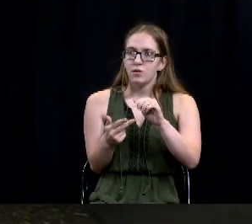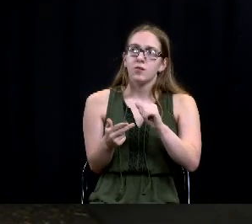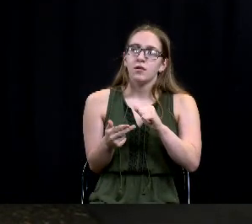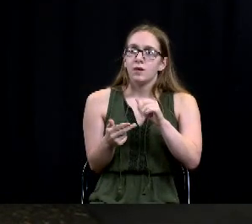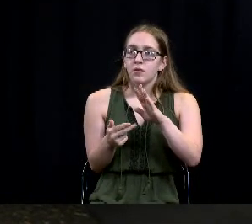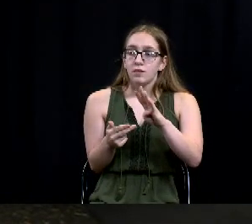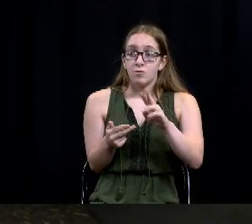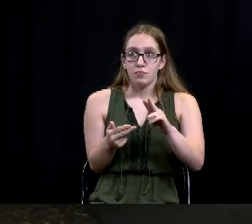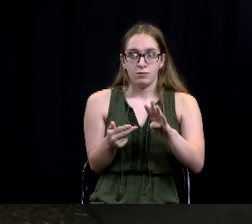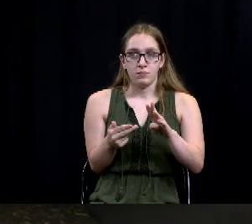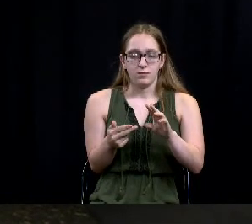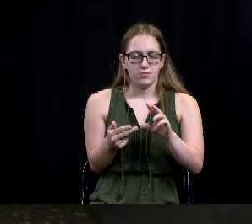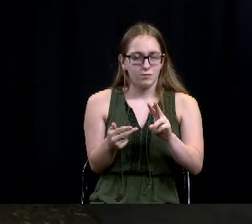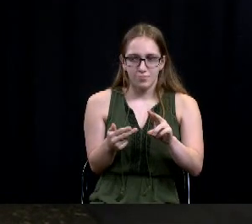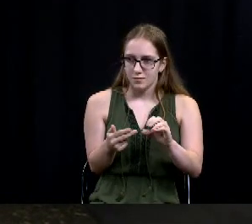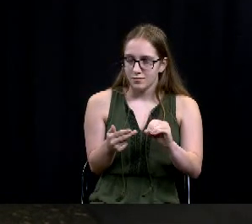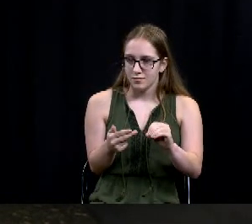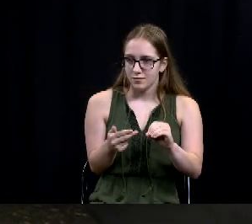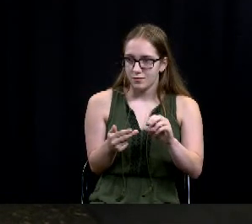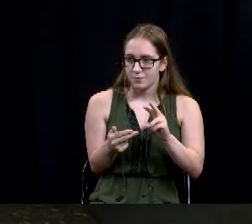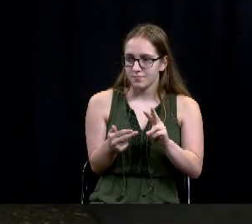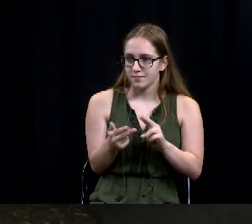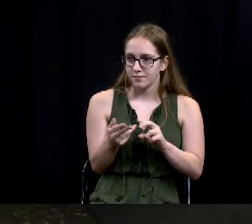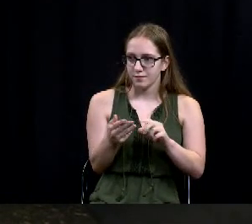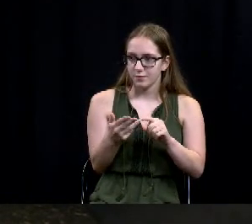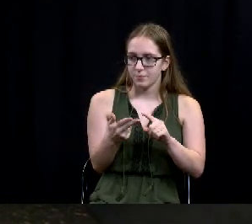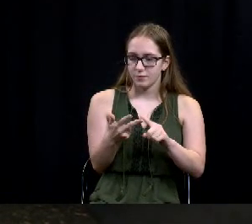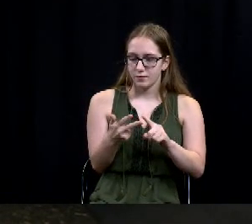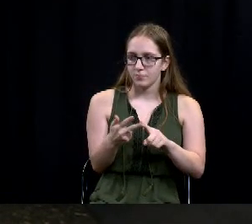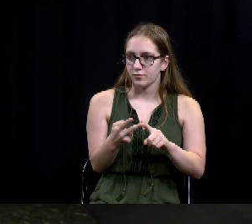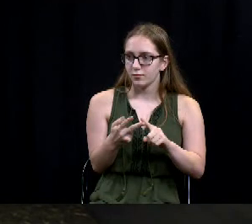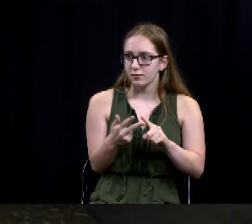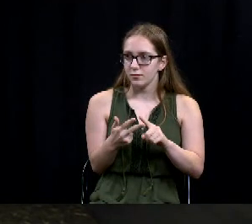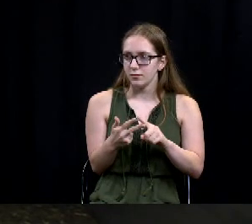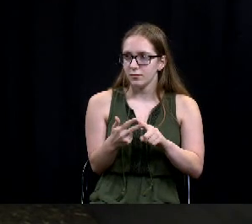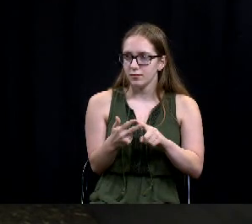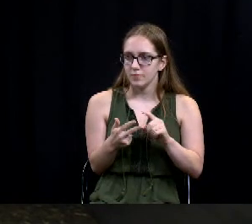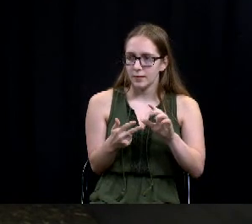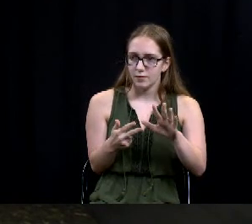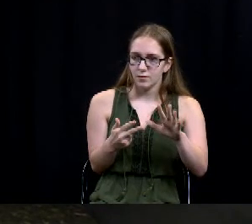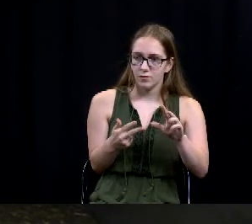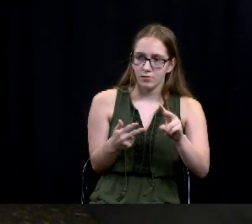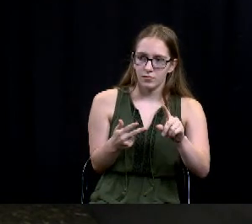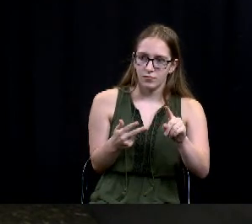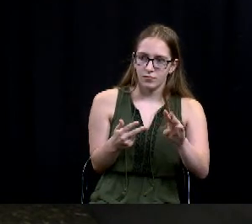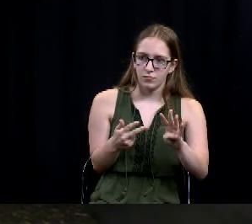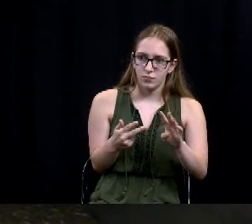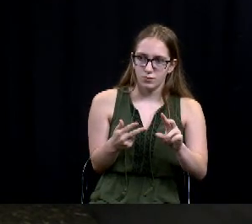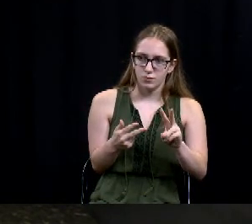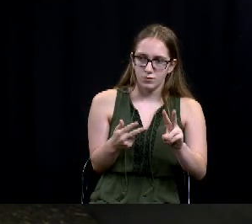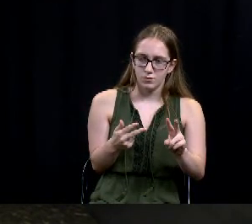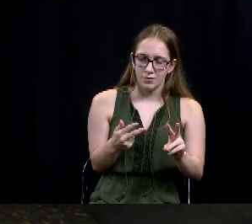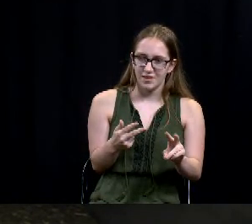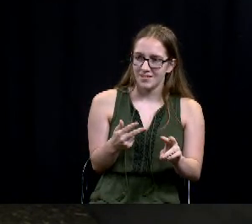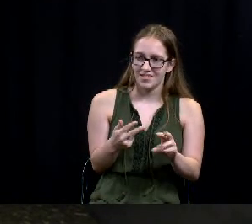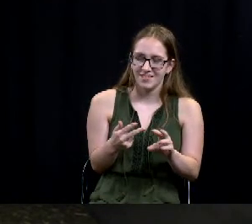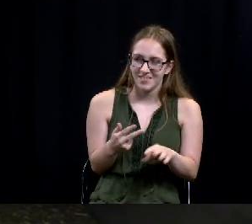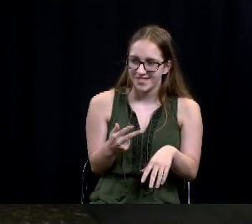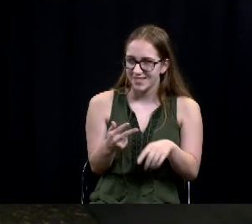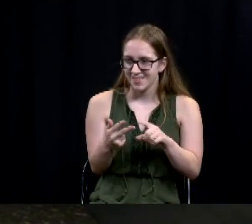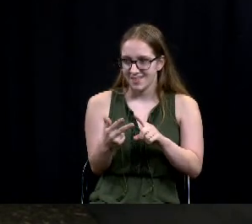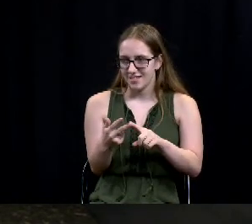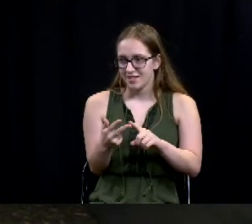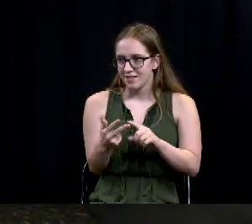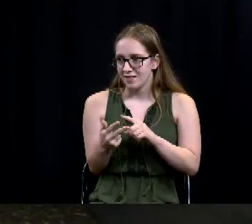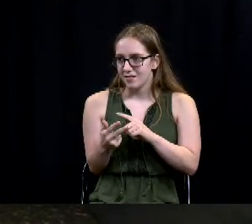.072 to economic development texas open meetings act section 551.087 and three personnel texas open